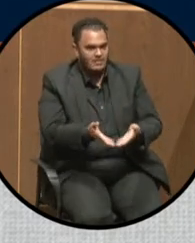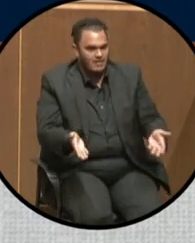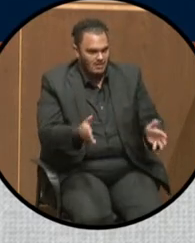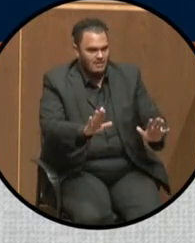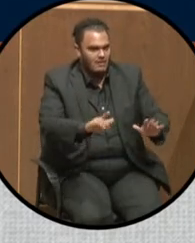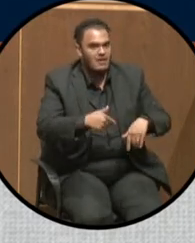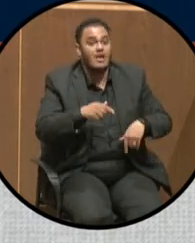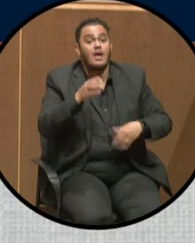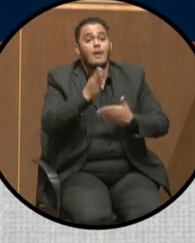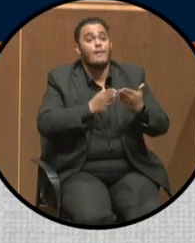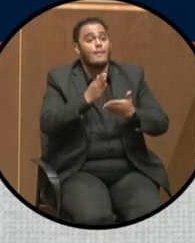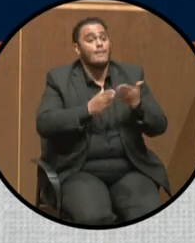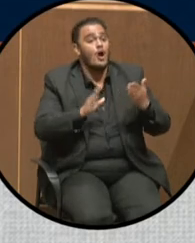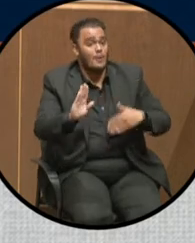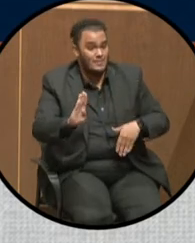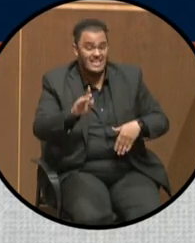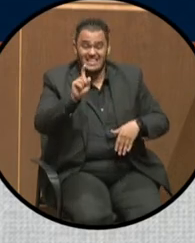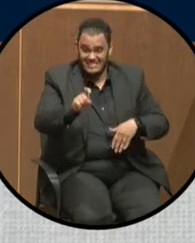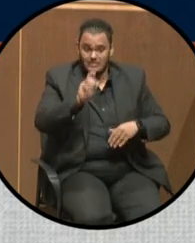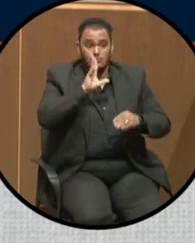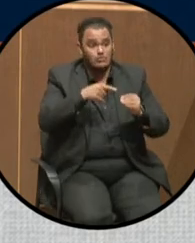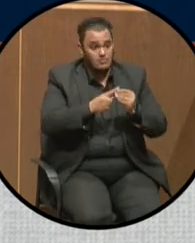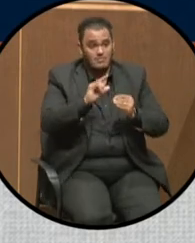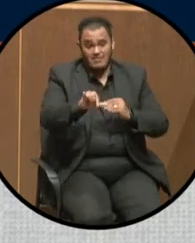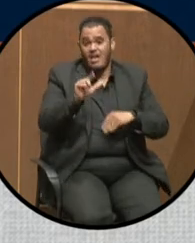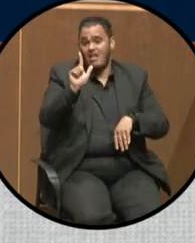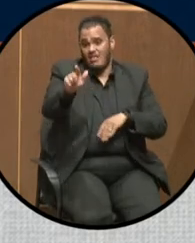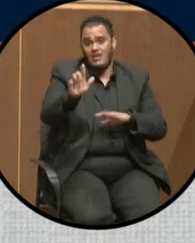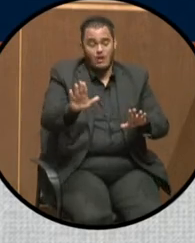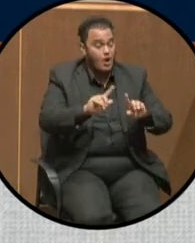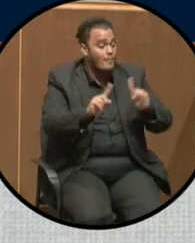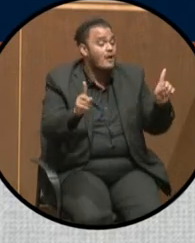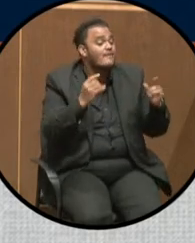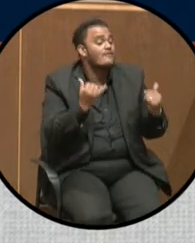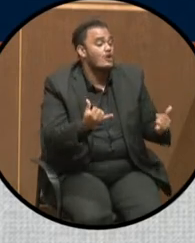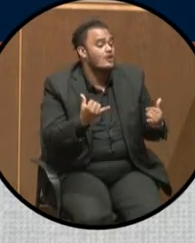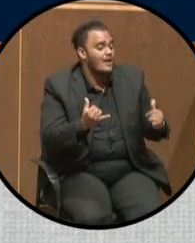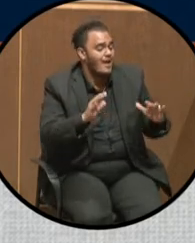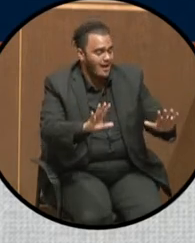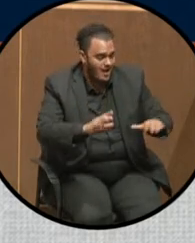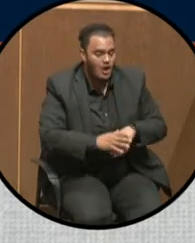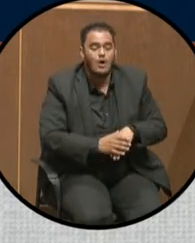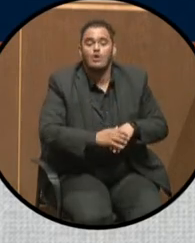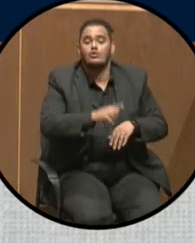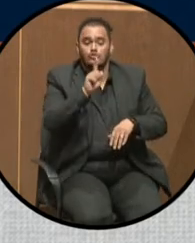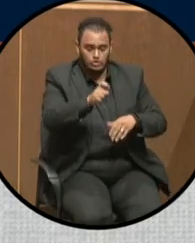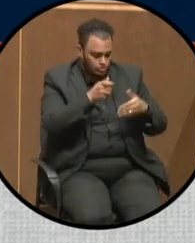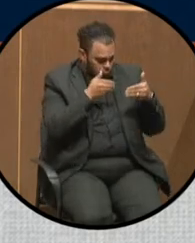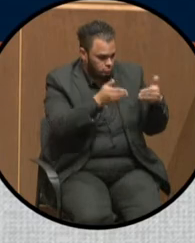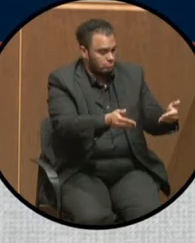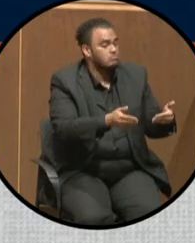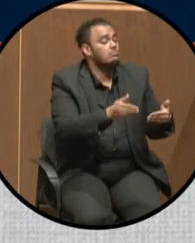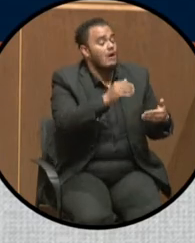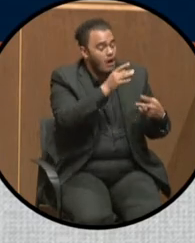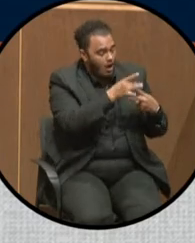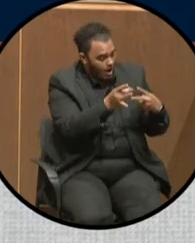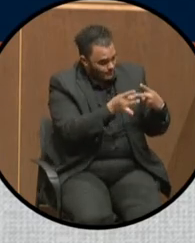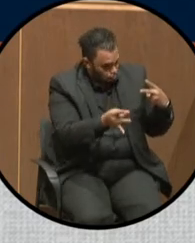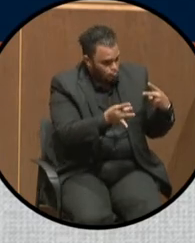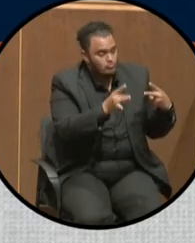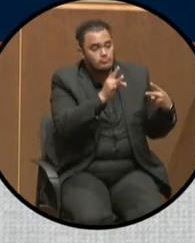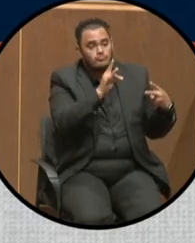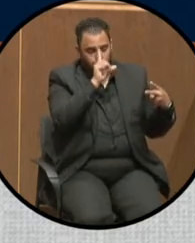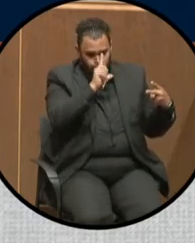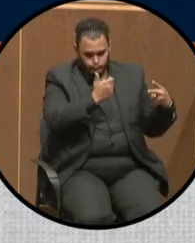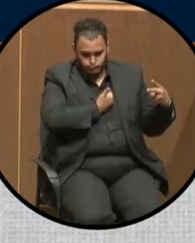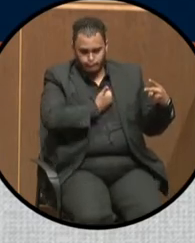to, you know, touch base on that later. But for now, we need to just move forward with making the masks optional for next year. Let's move